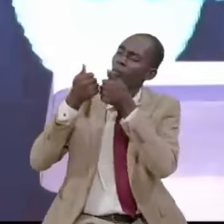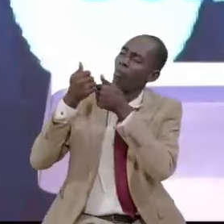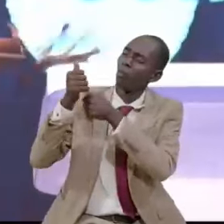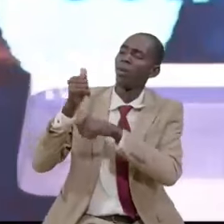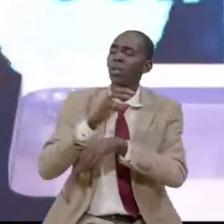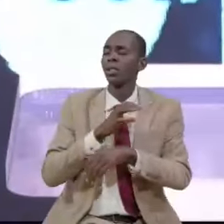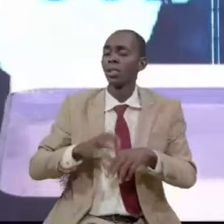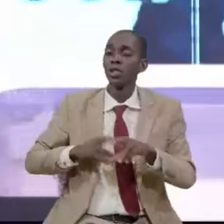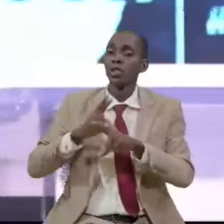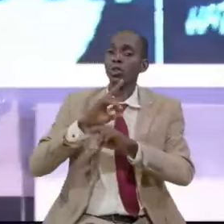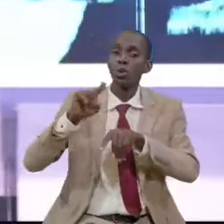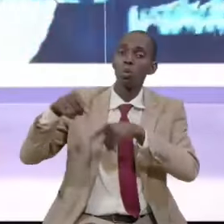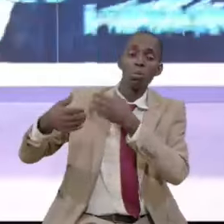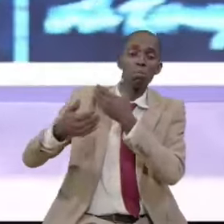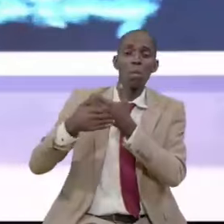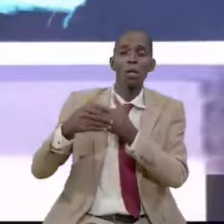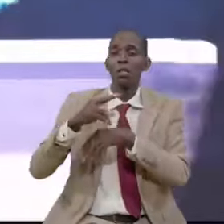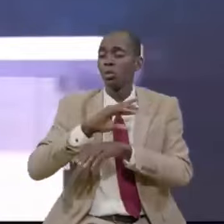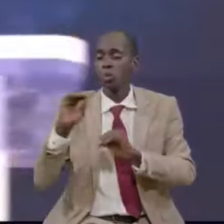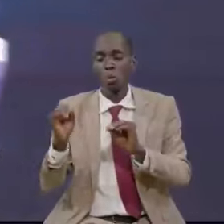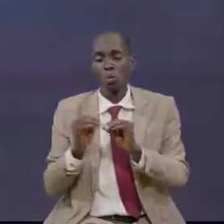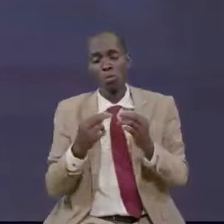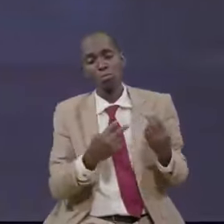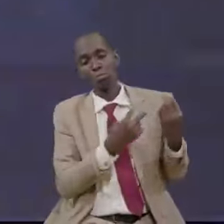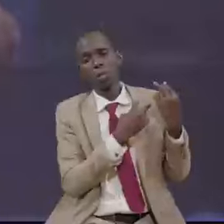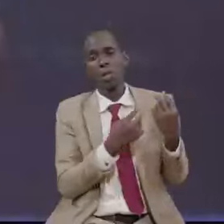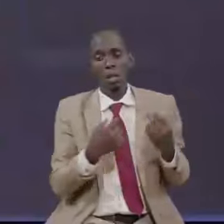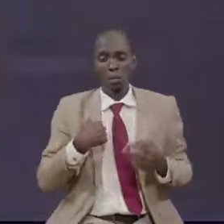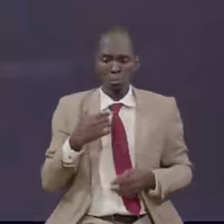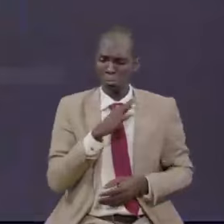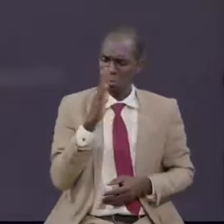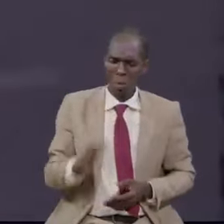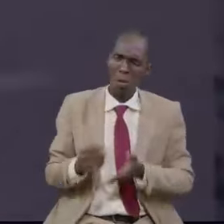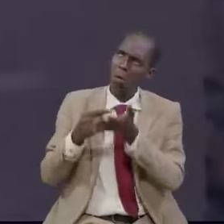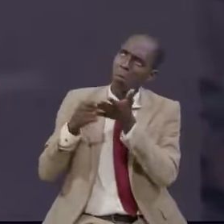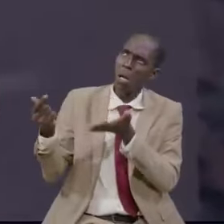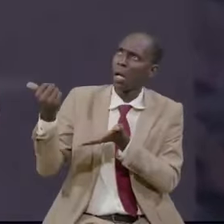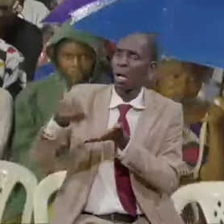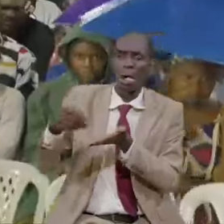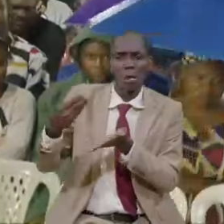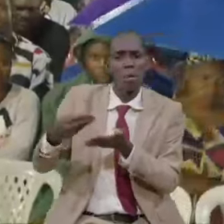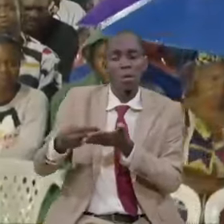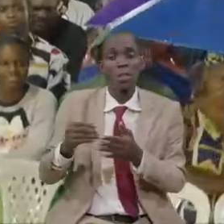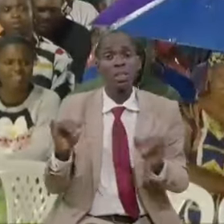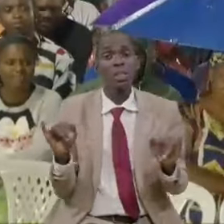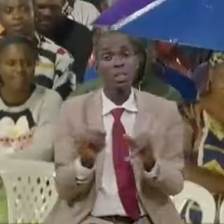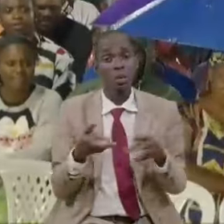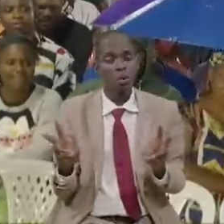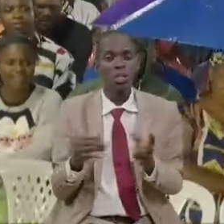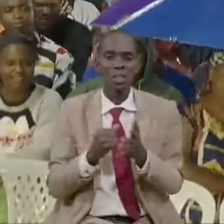back. No turning back. I didn't pay anything. The same way it's happening to you right now.